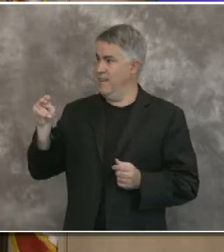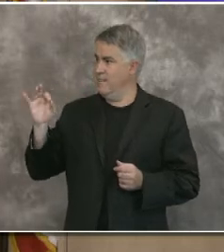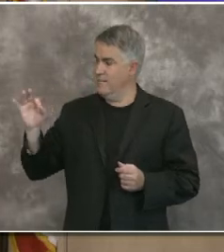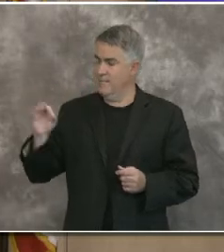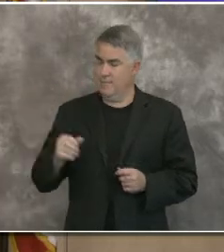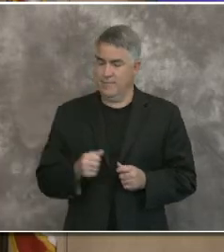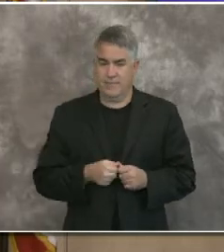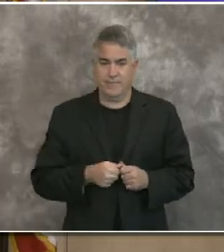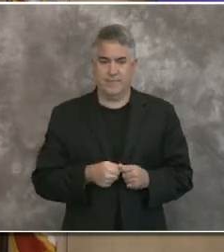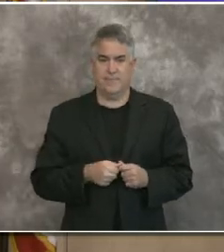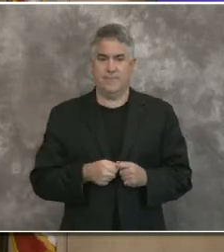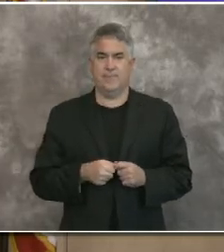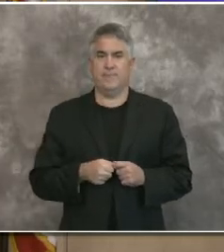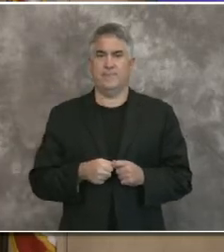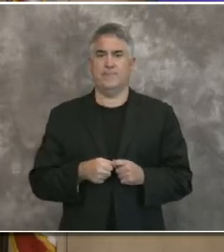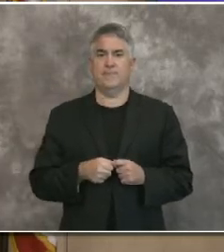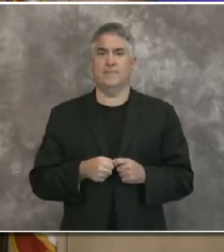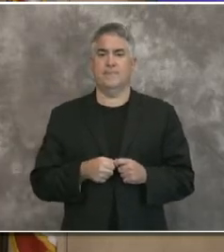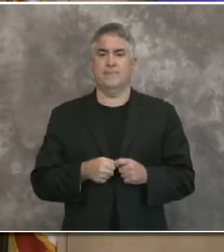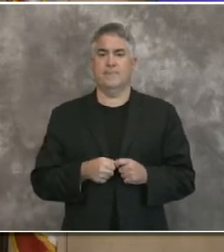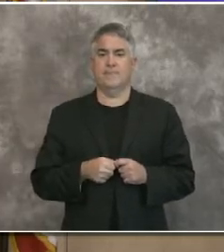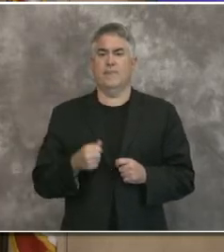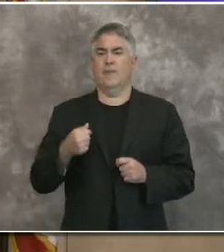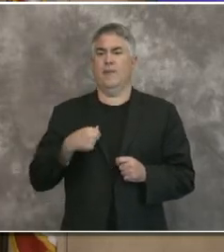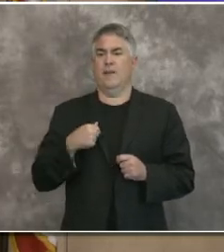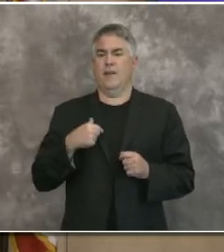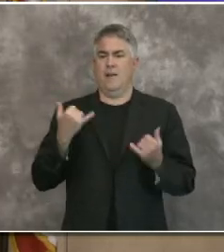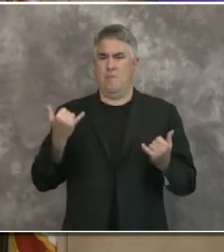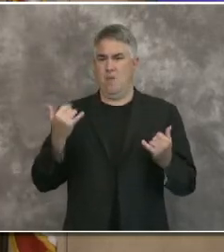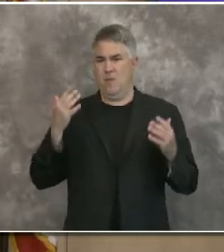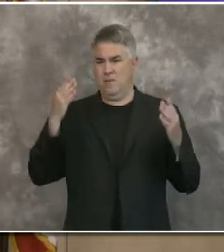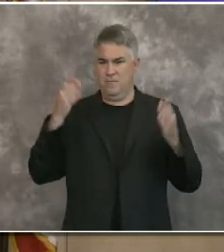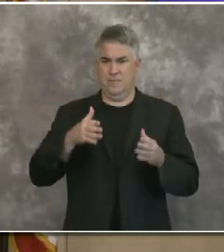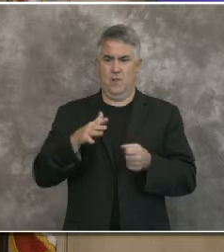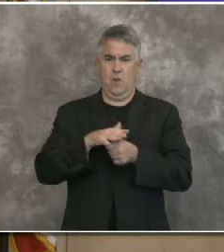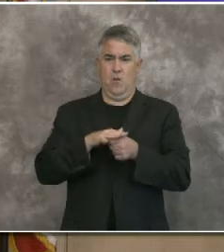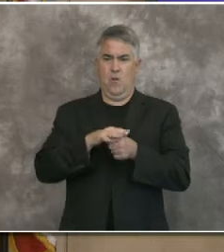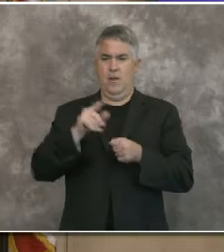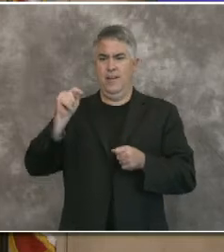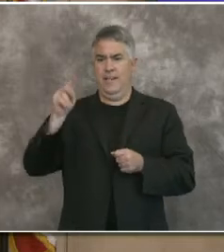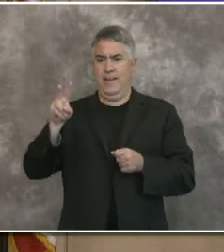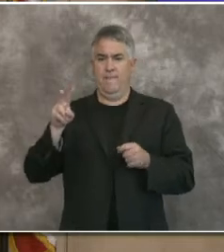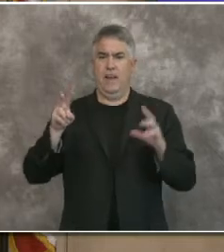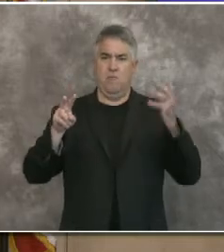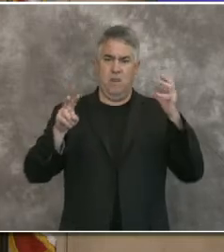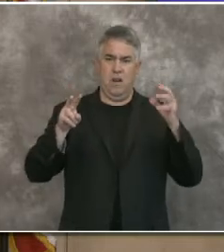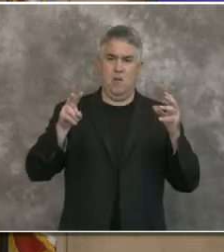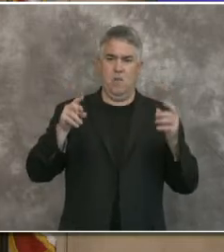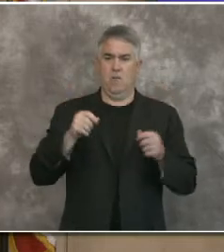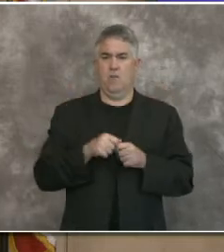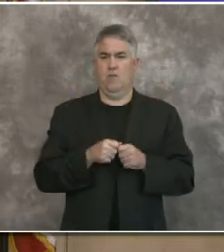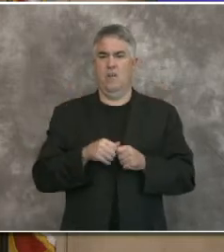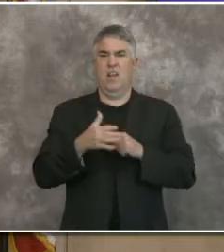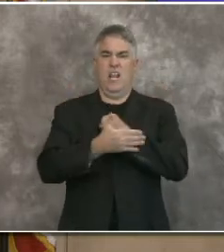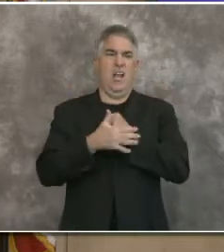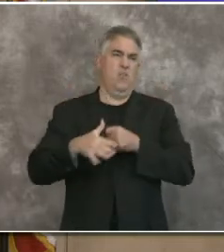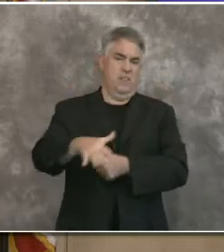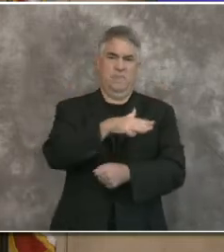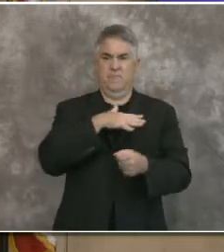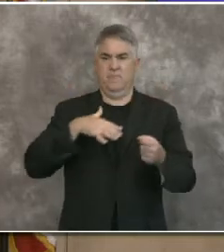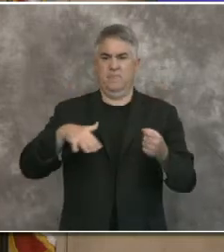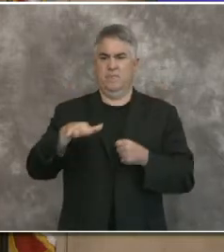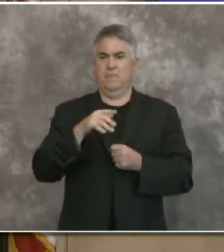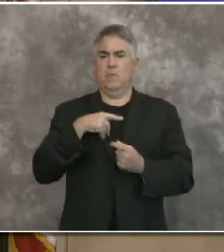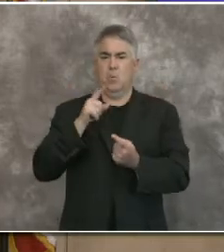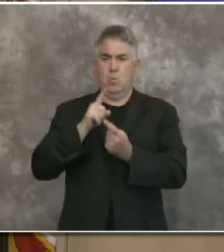I think I've talked to most of the local TV and radio stations in the county and the TV stations one-on-one. I just didn't